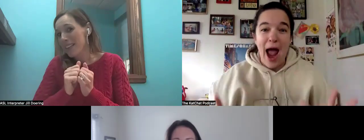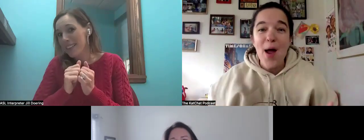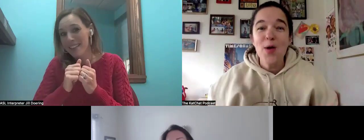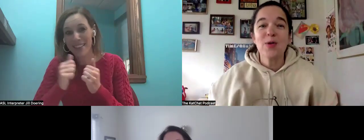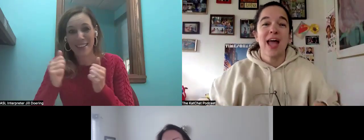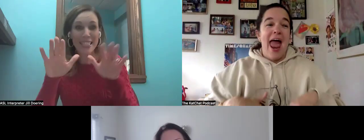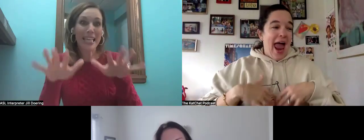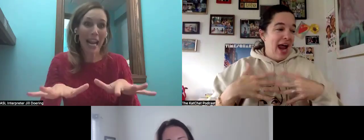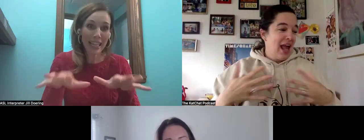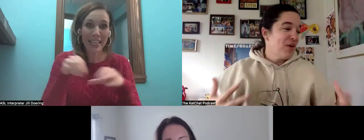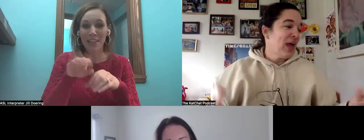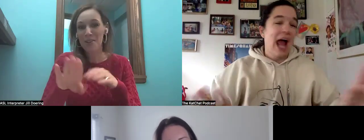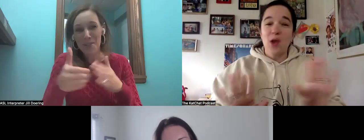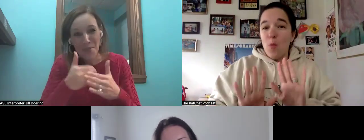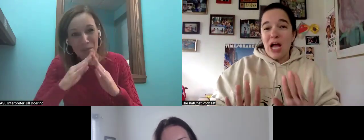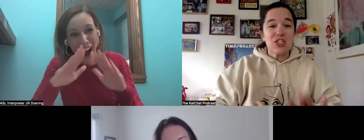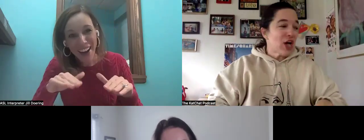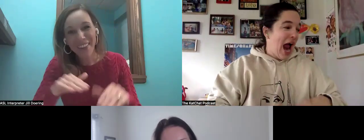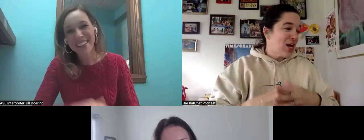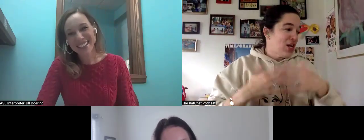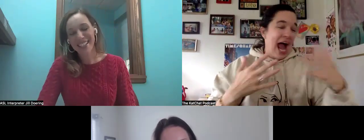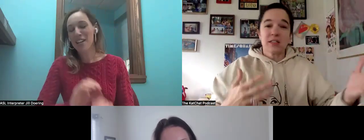new house and everything, and no